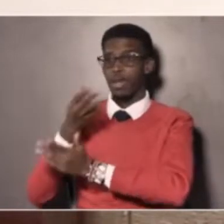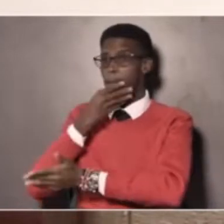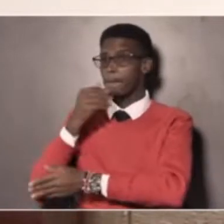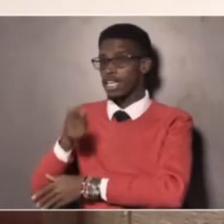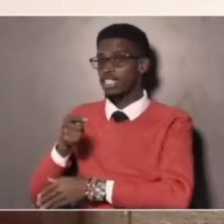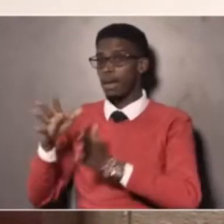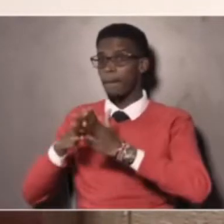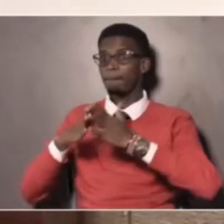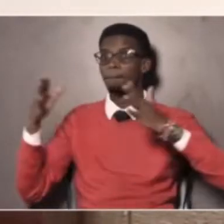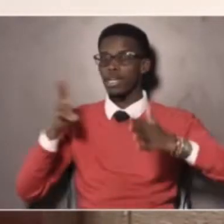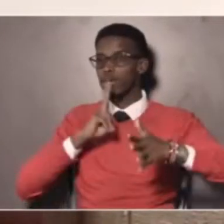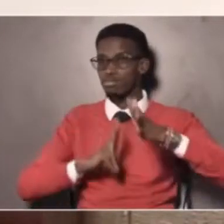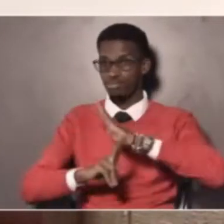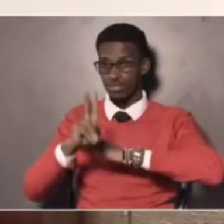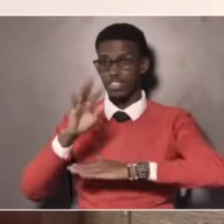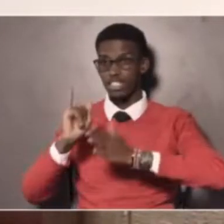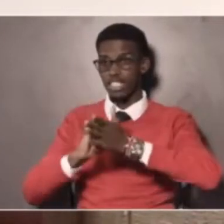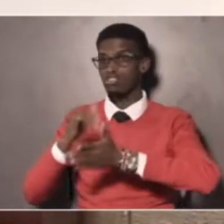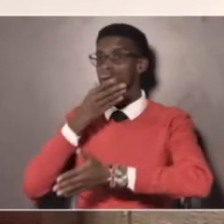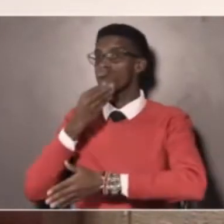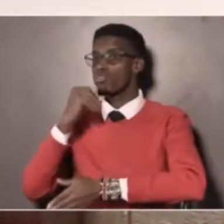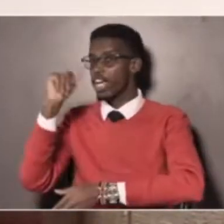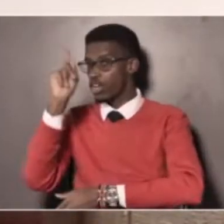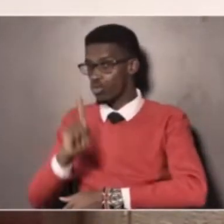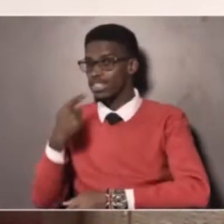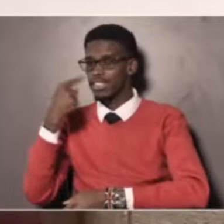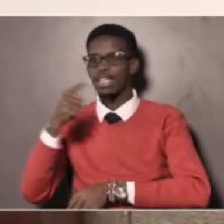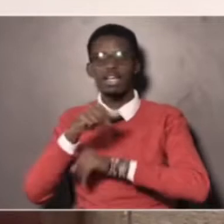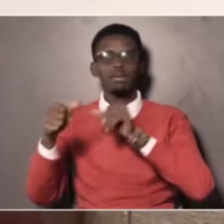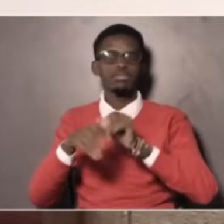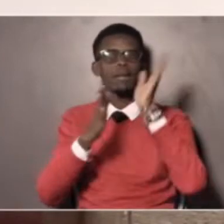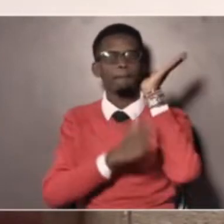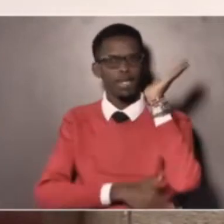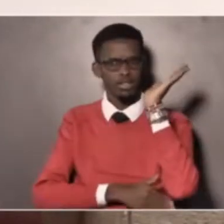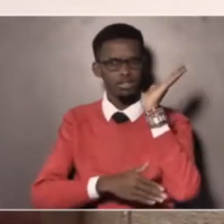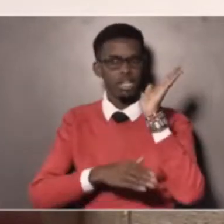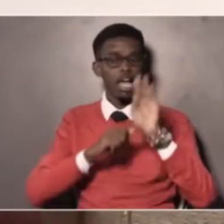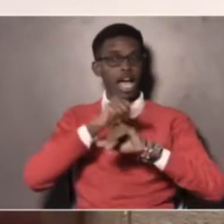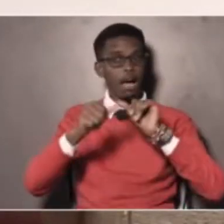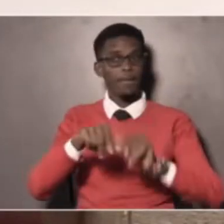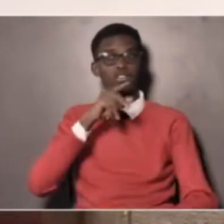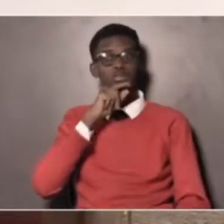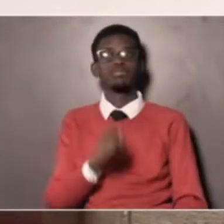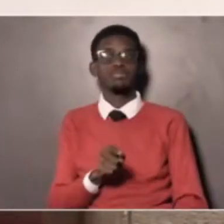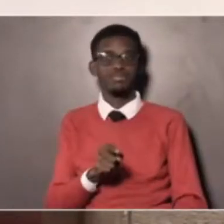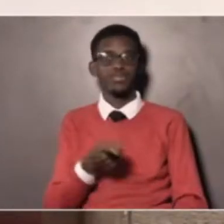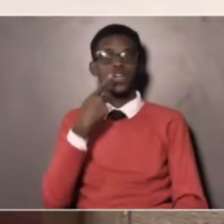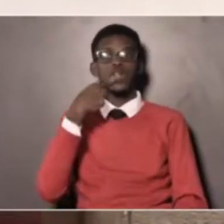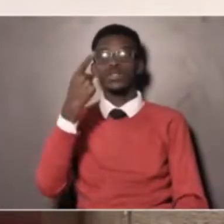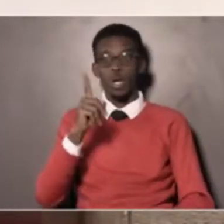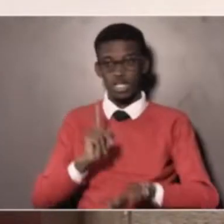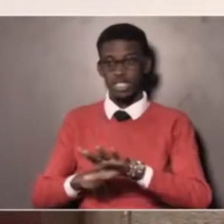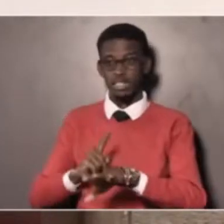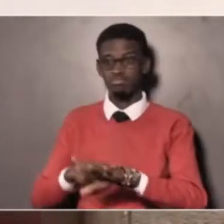prophet. And they did not want anybody saying anything bad or anything wrong against him. So when they were